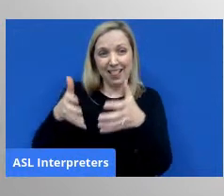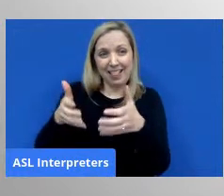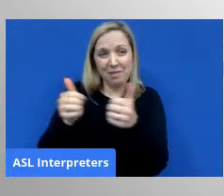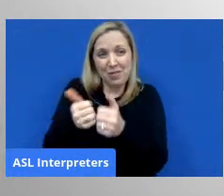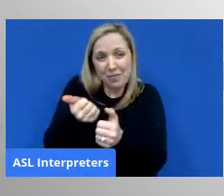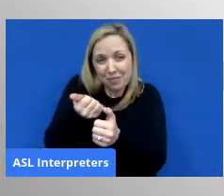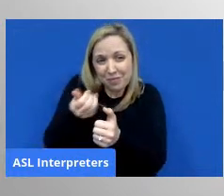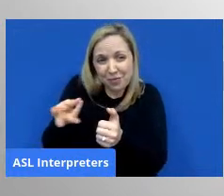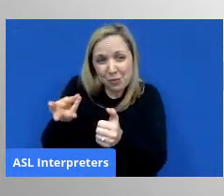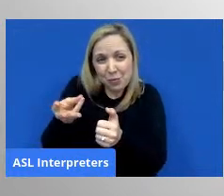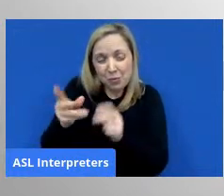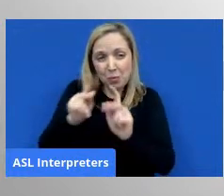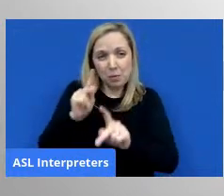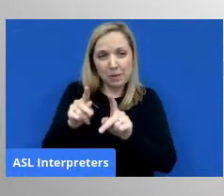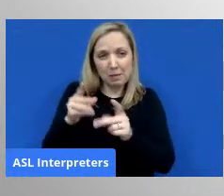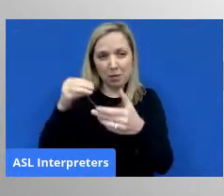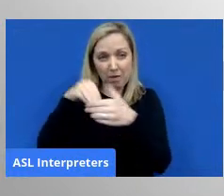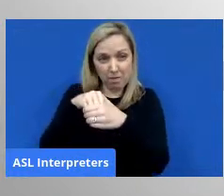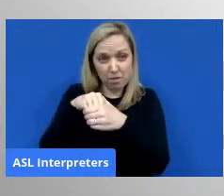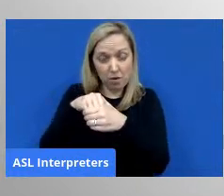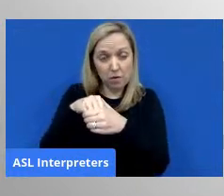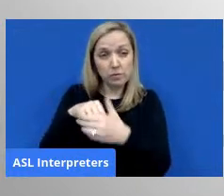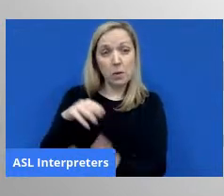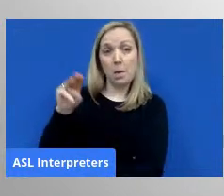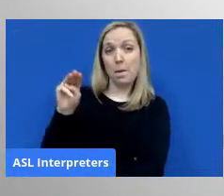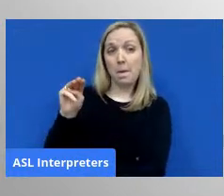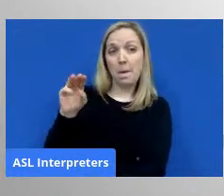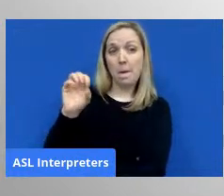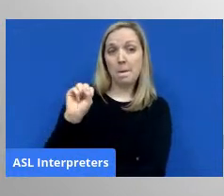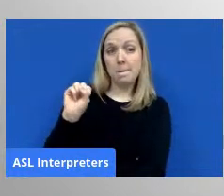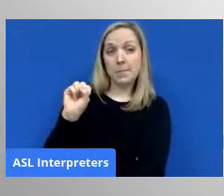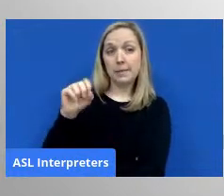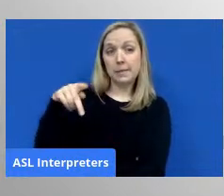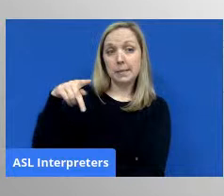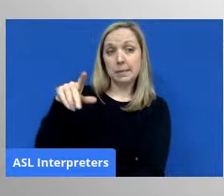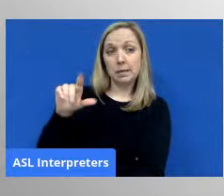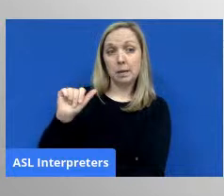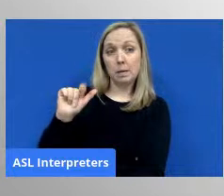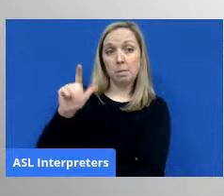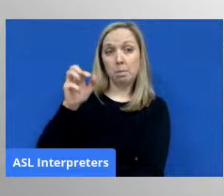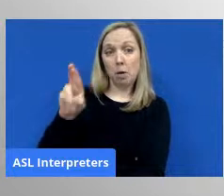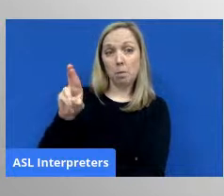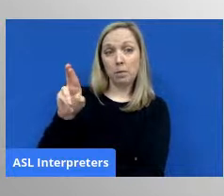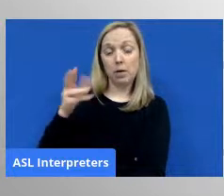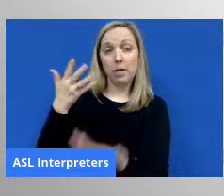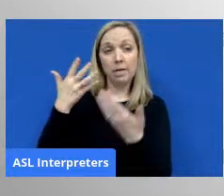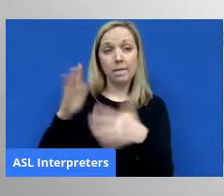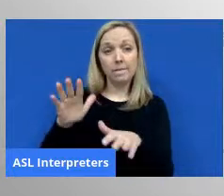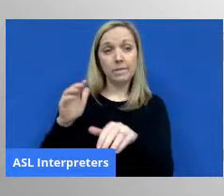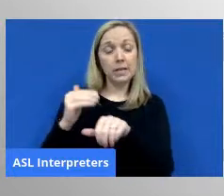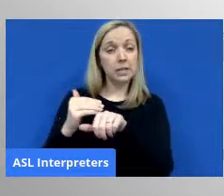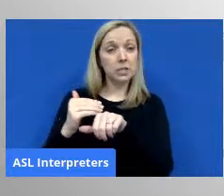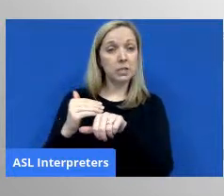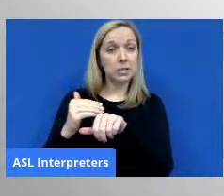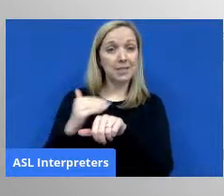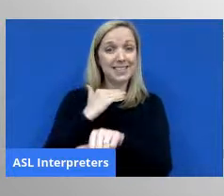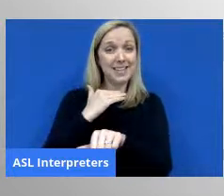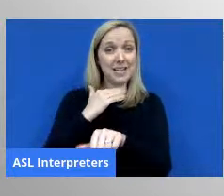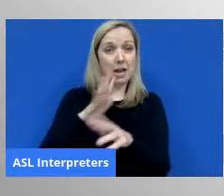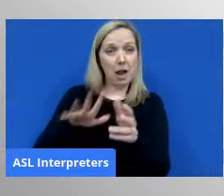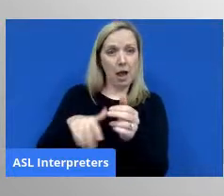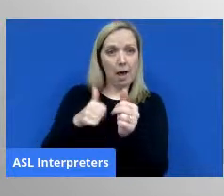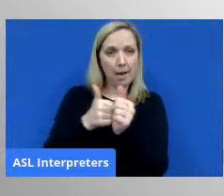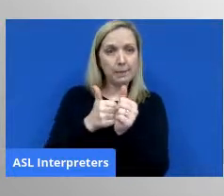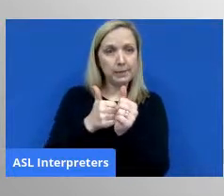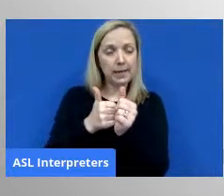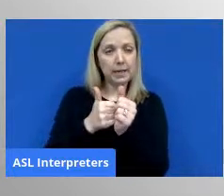people. And so Ms. Palmer sent us an updated, well, a committee, a list of everyone that's